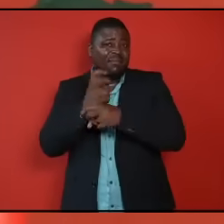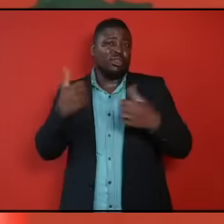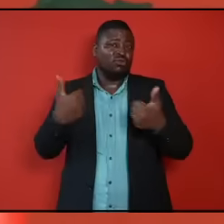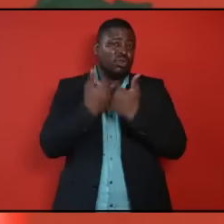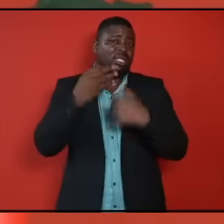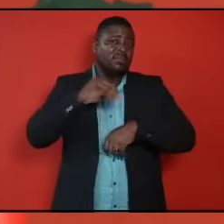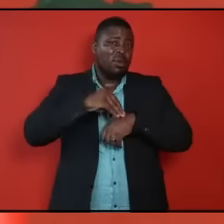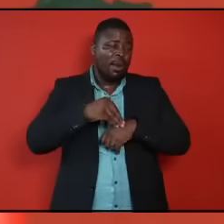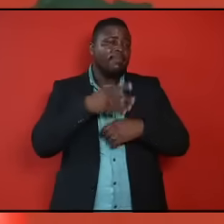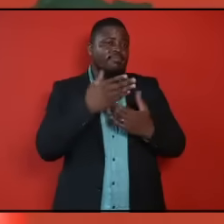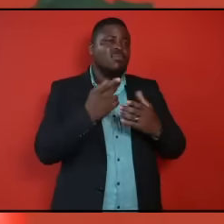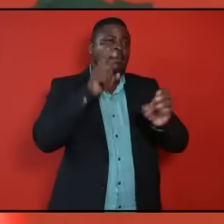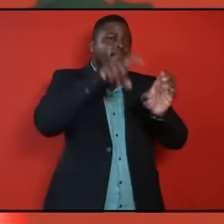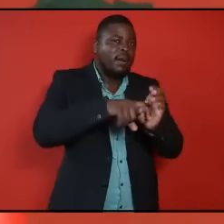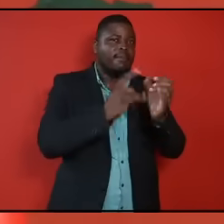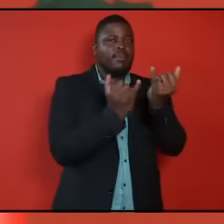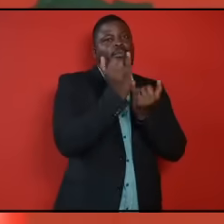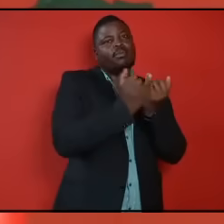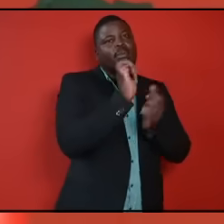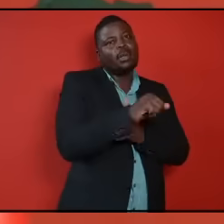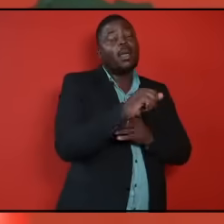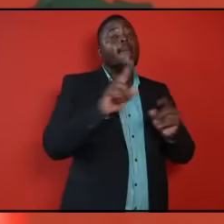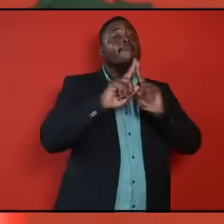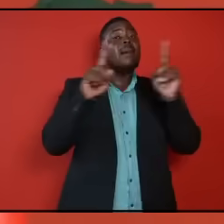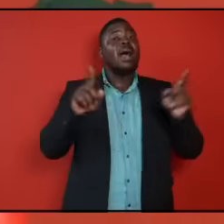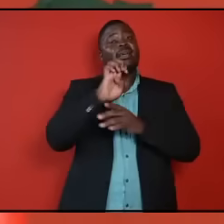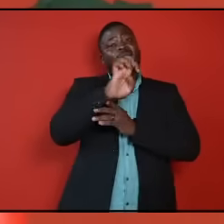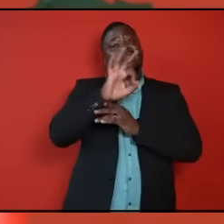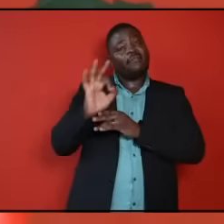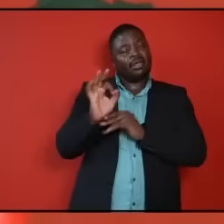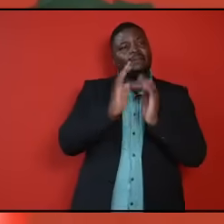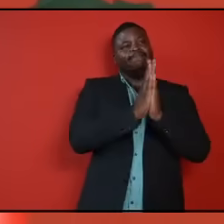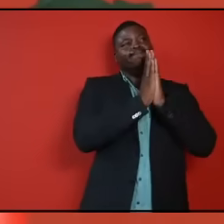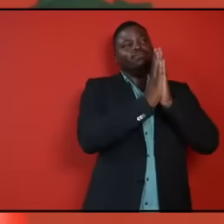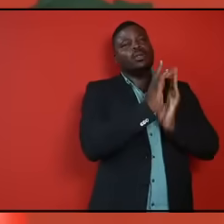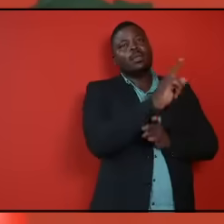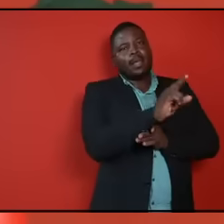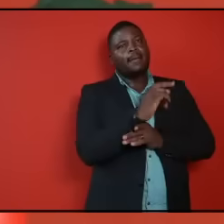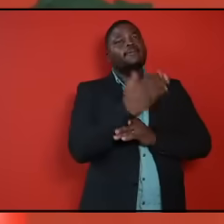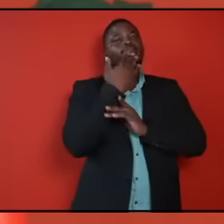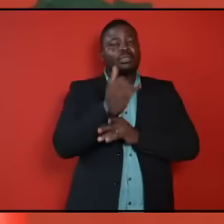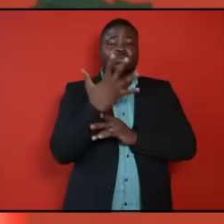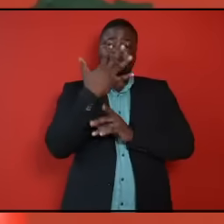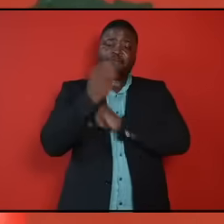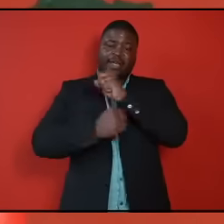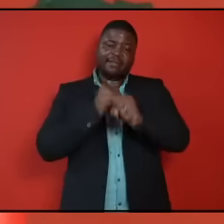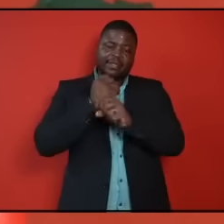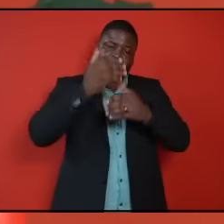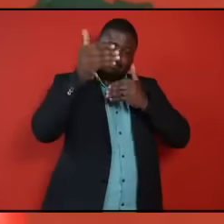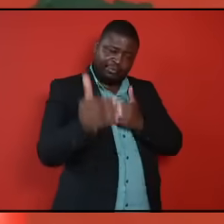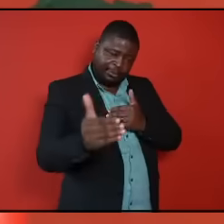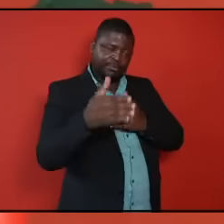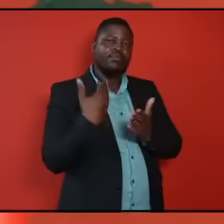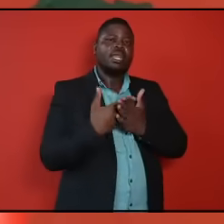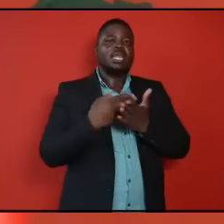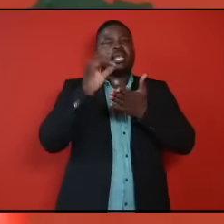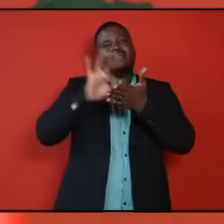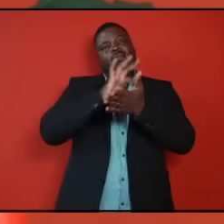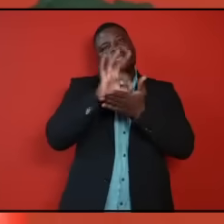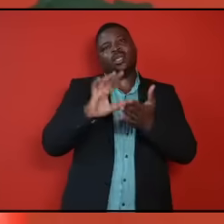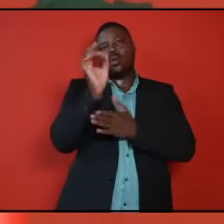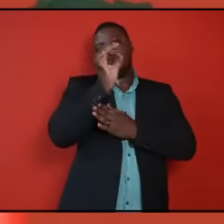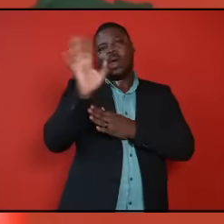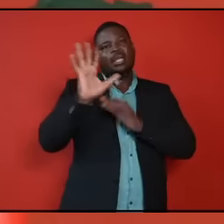the EFF reiterates its call for one election every 5 years for all spheres of government and to do away